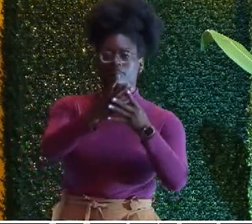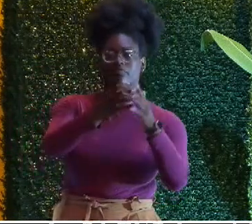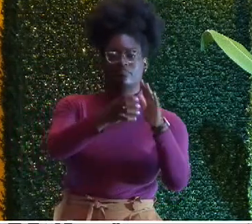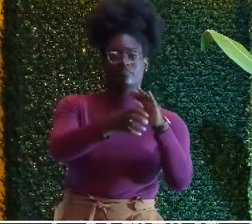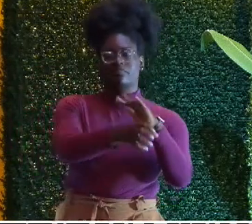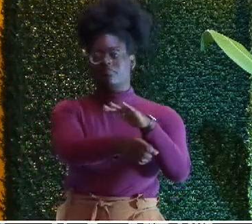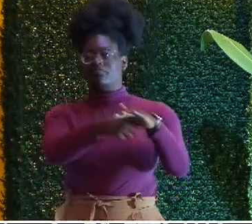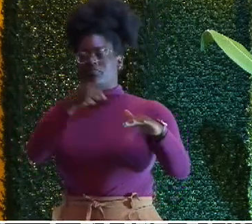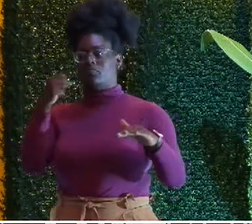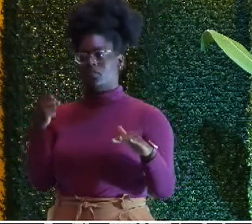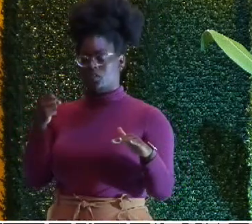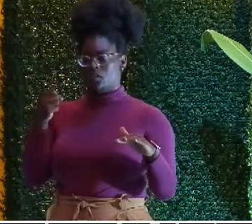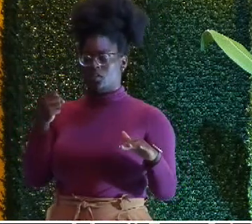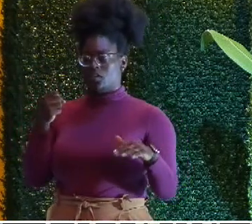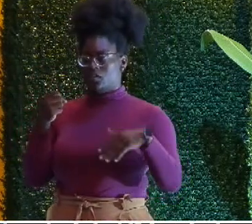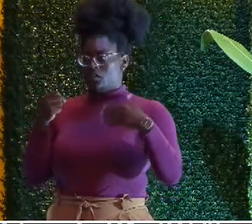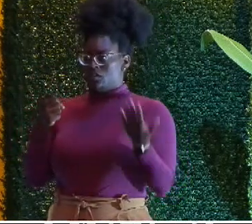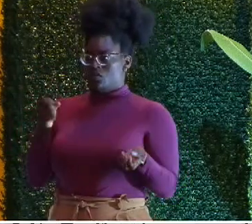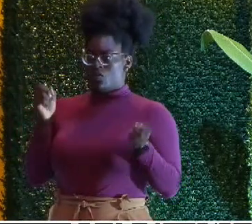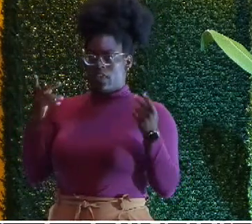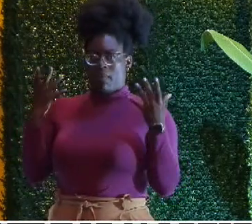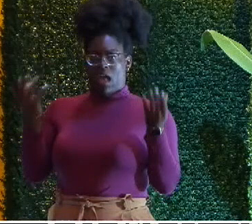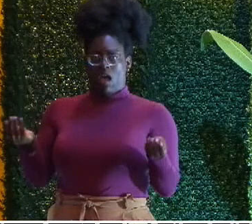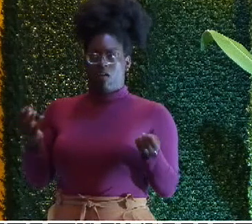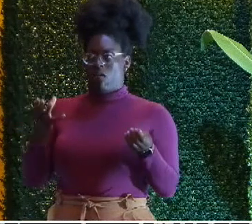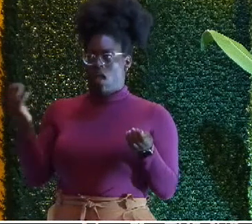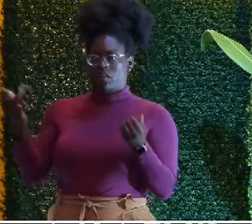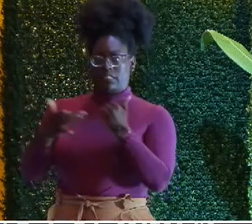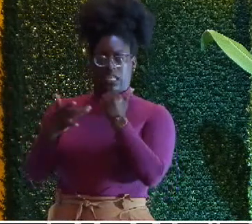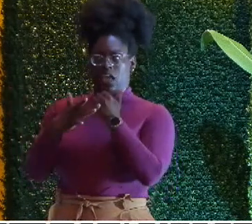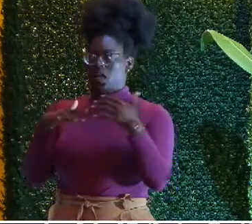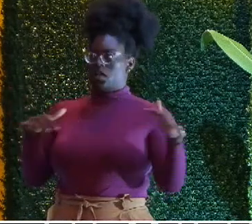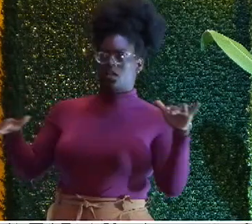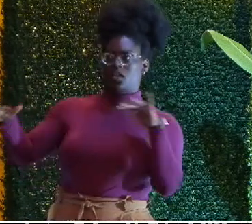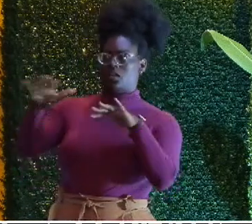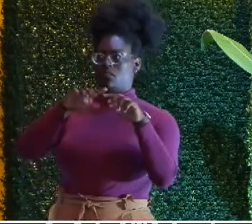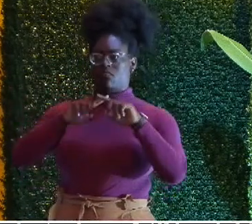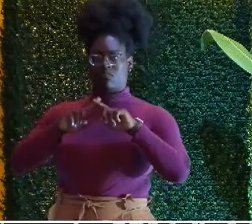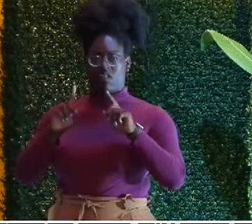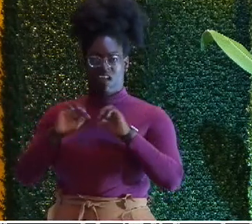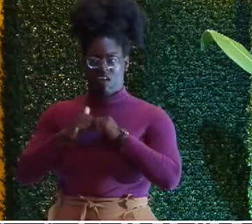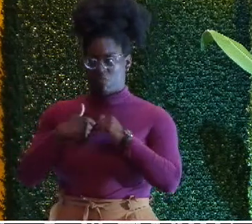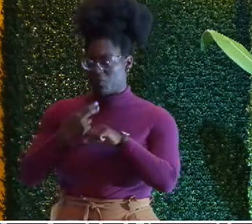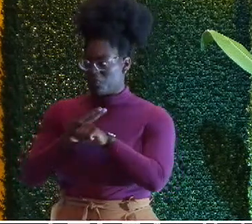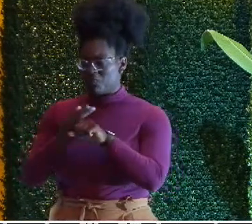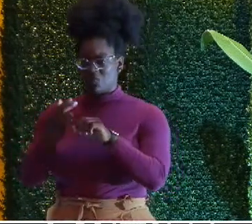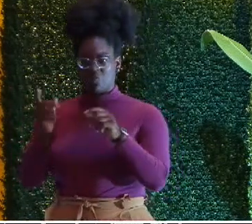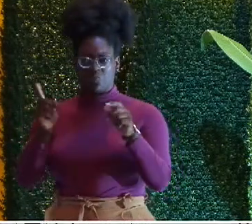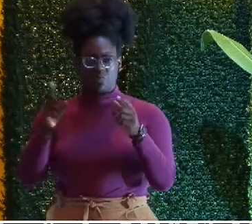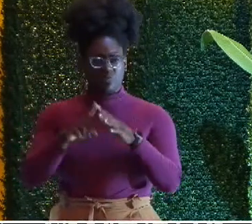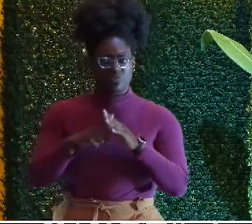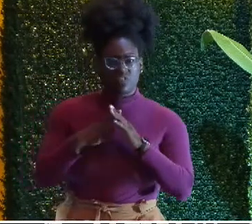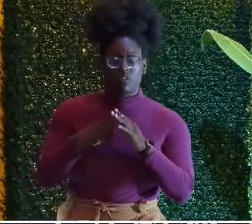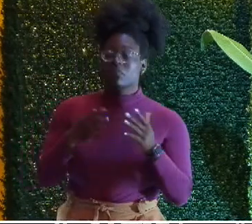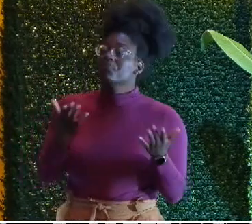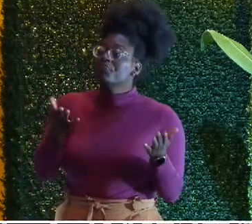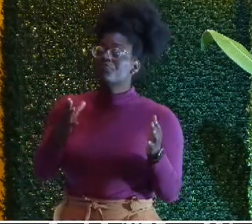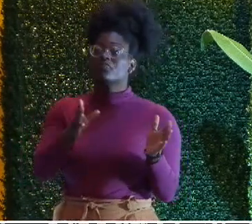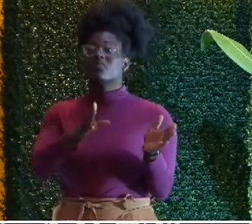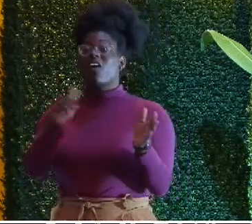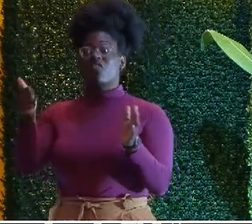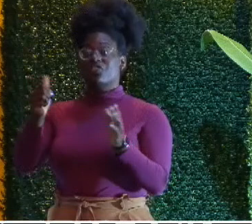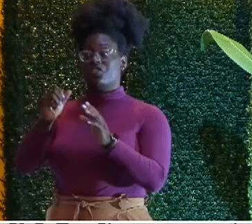technology world and don't know where to start. Or to that woman who put all her chips into